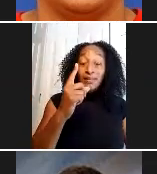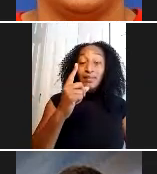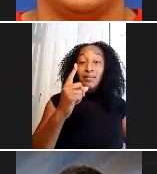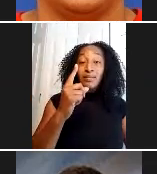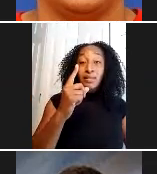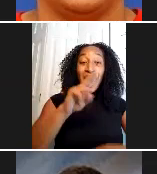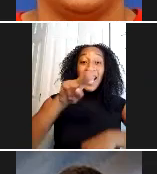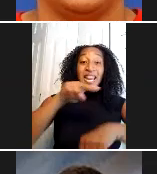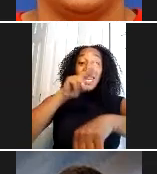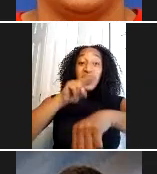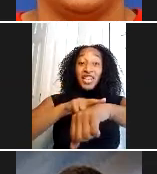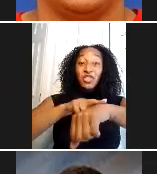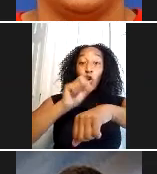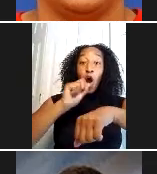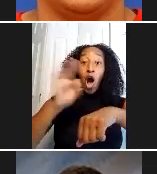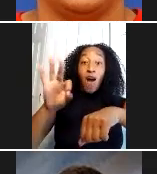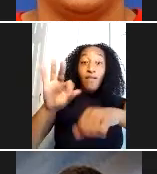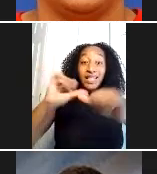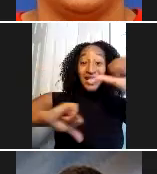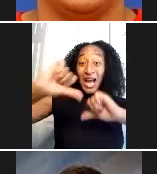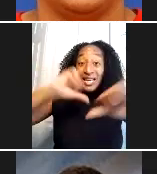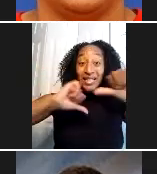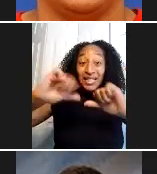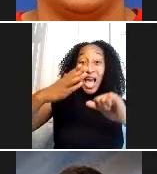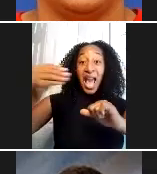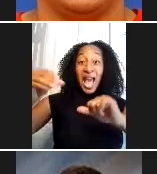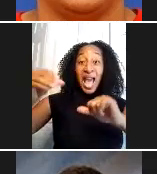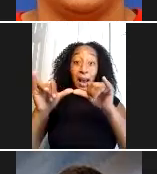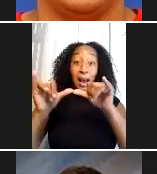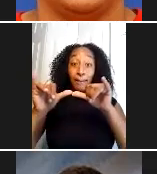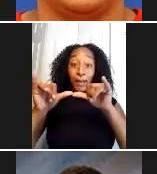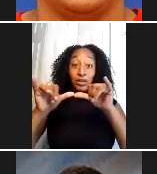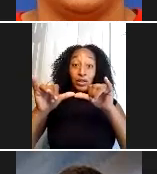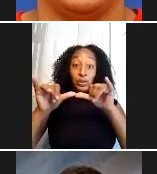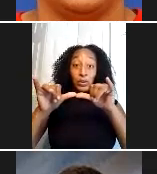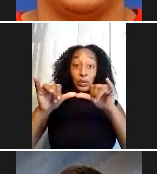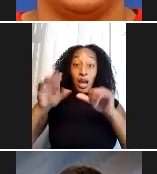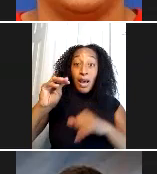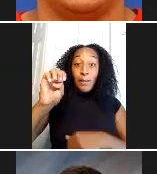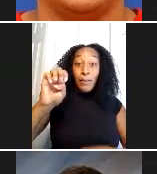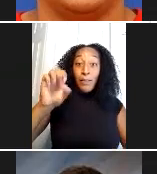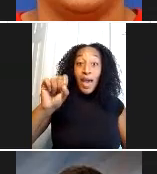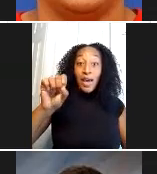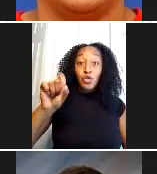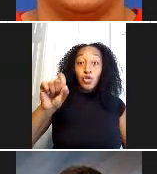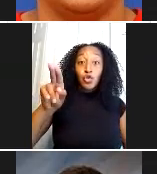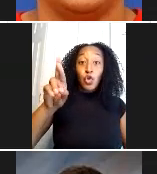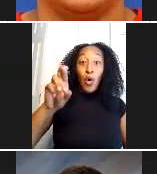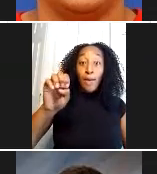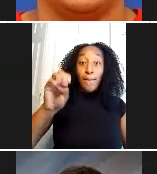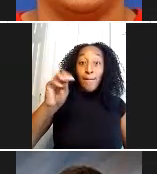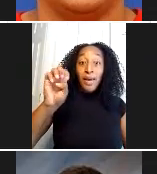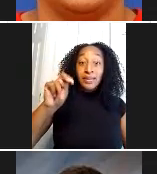is measurement. So what I'm going to do is I'm going to go into the nature of science overview,